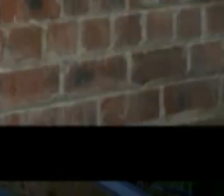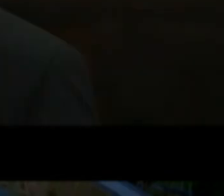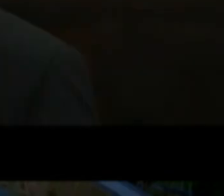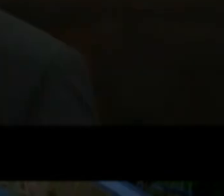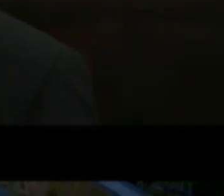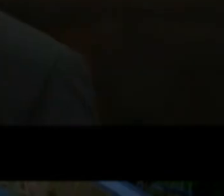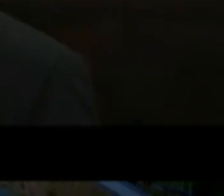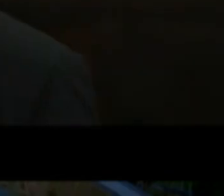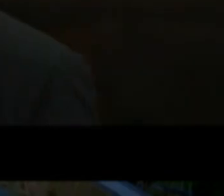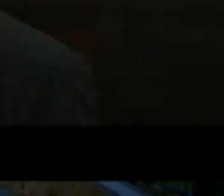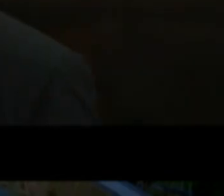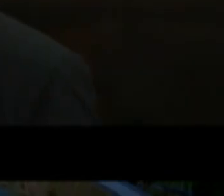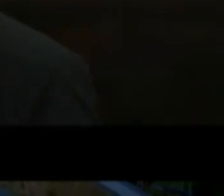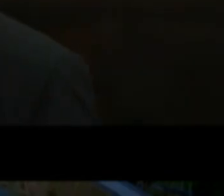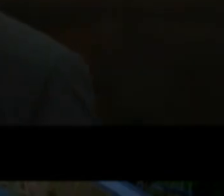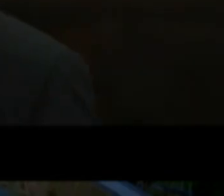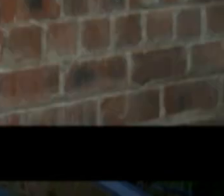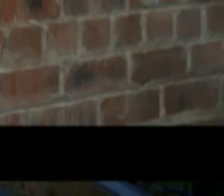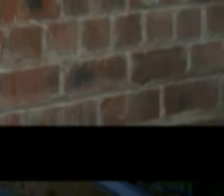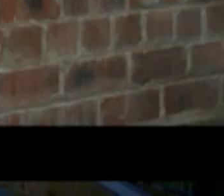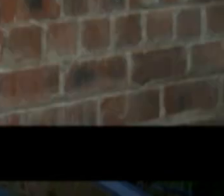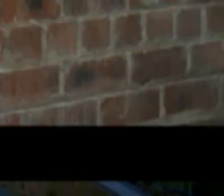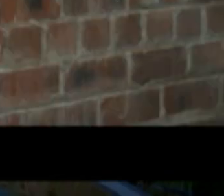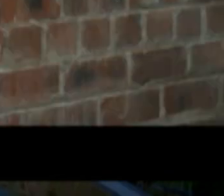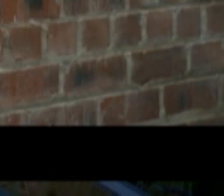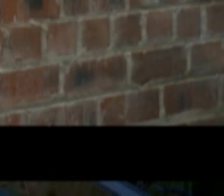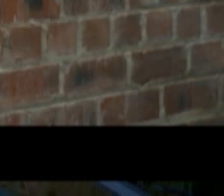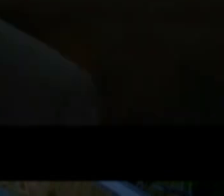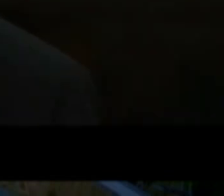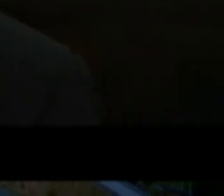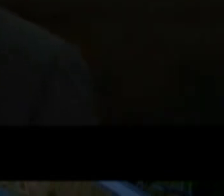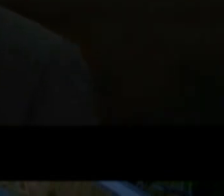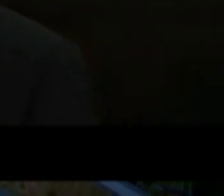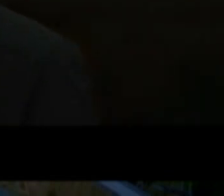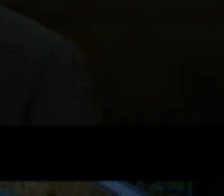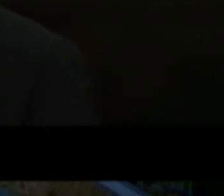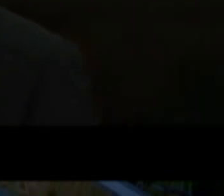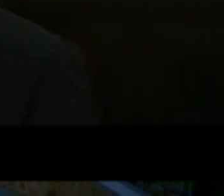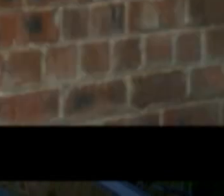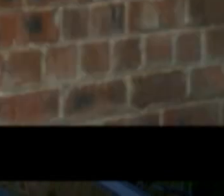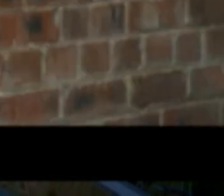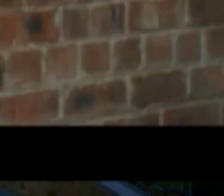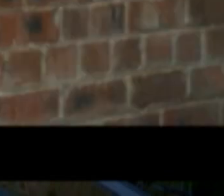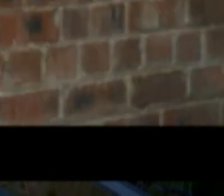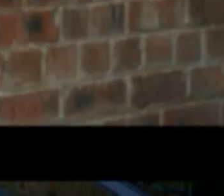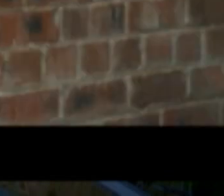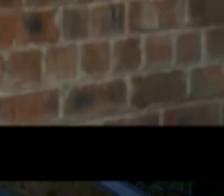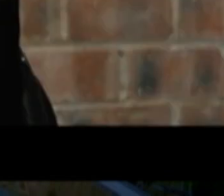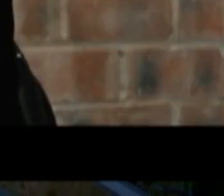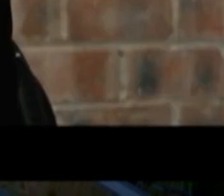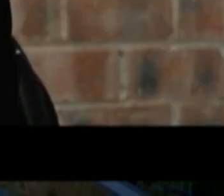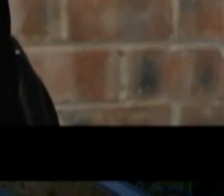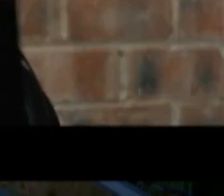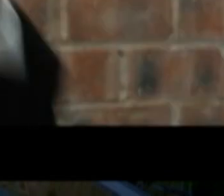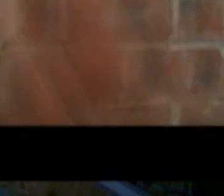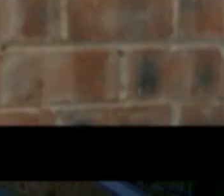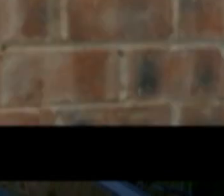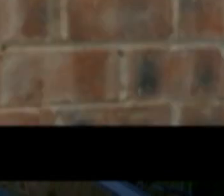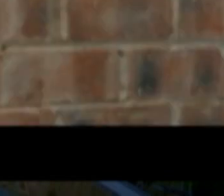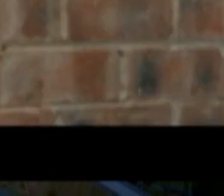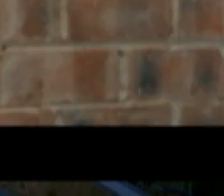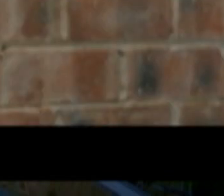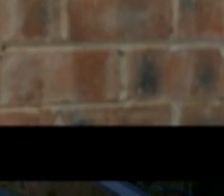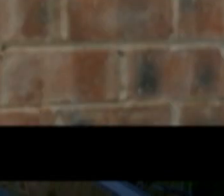gone? You worry too much. You know the difference between you and me? What's that? I make this look